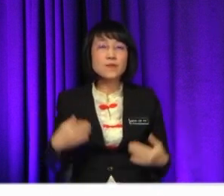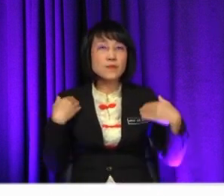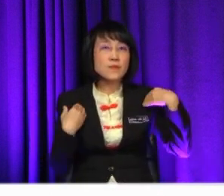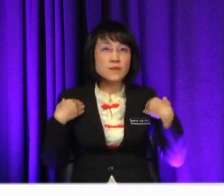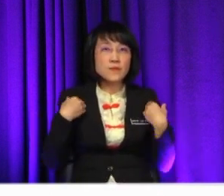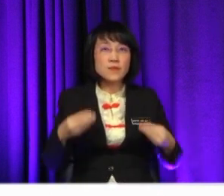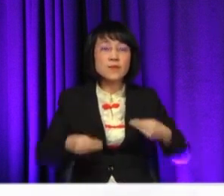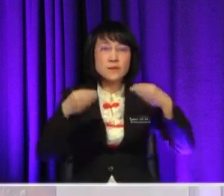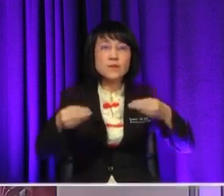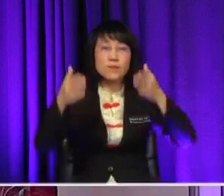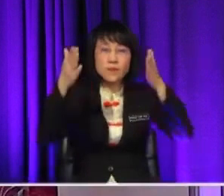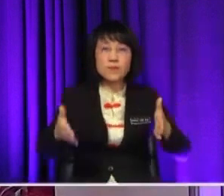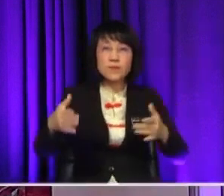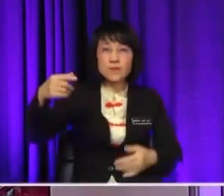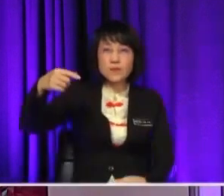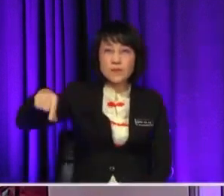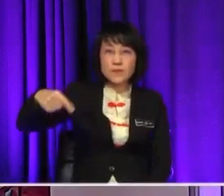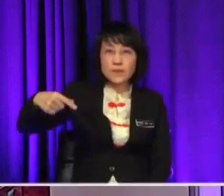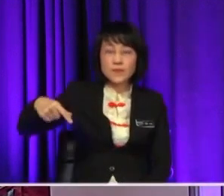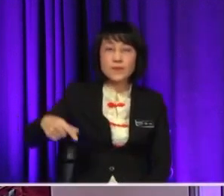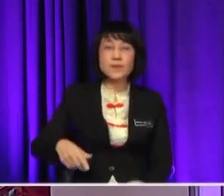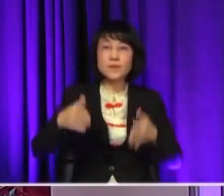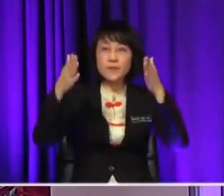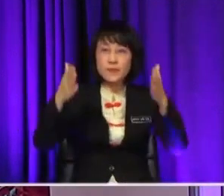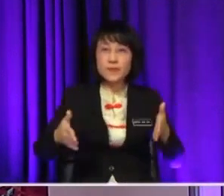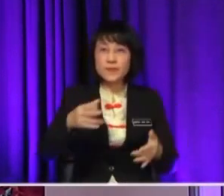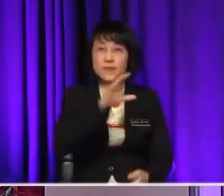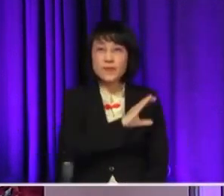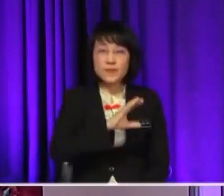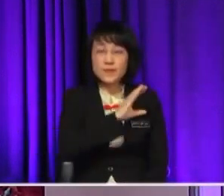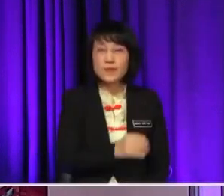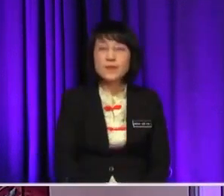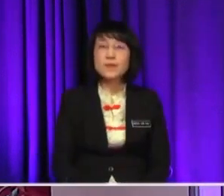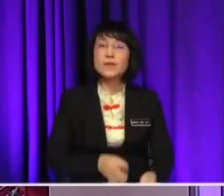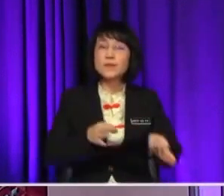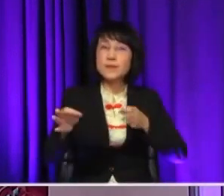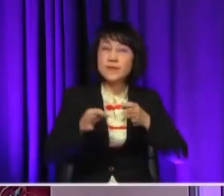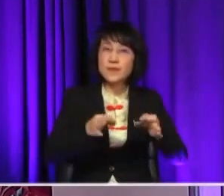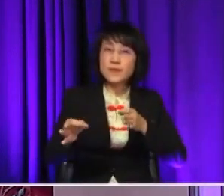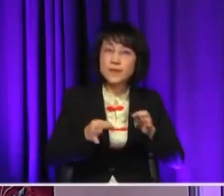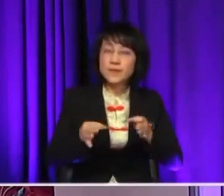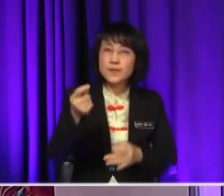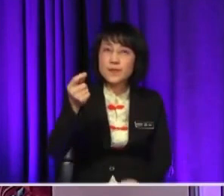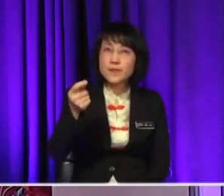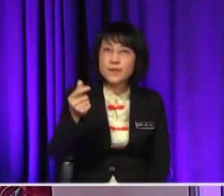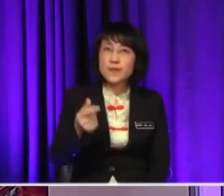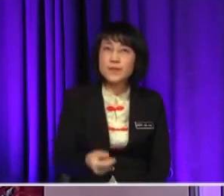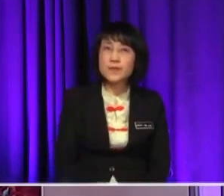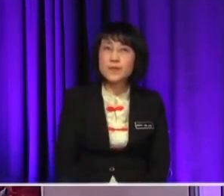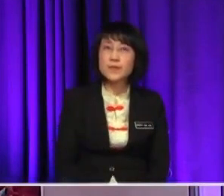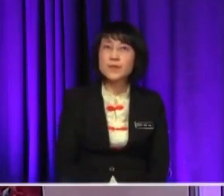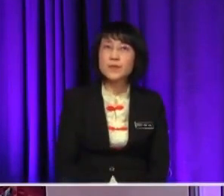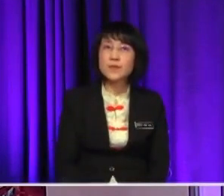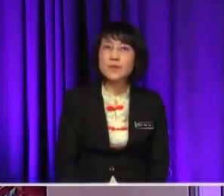human qualities. Okay. So just to explain a little bit, if you say the dog